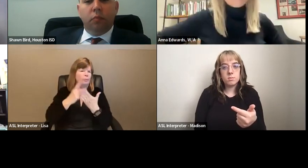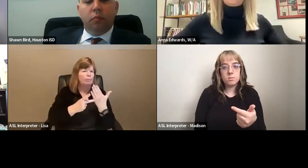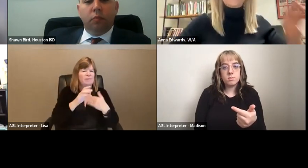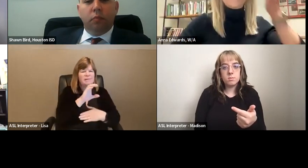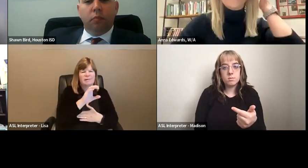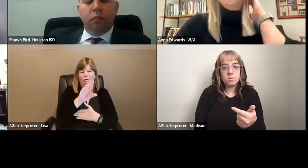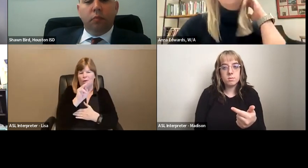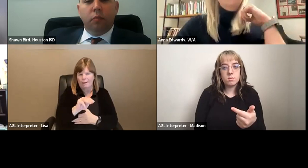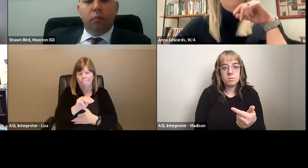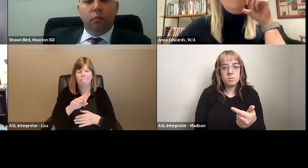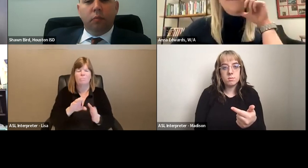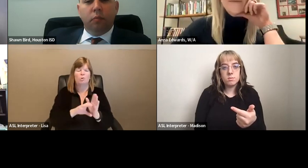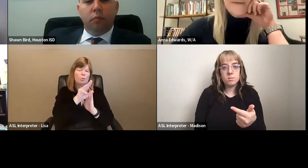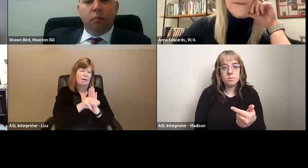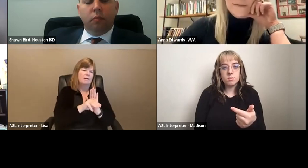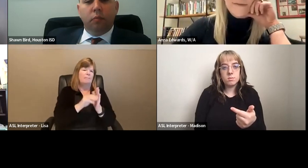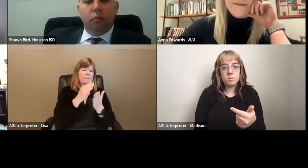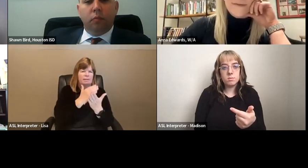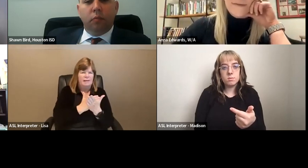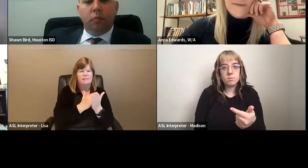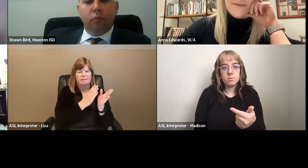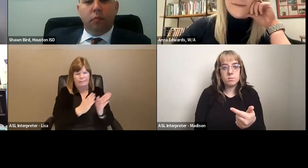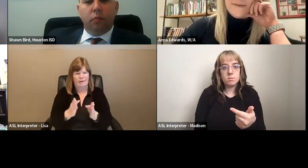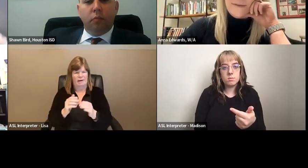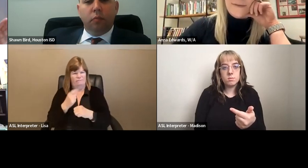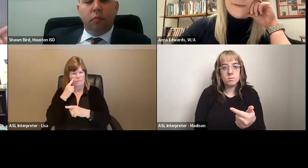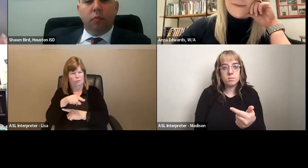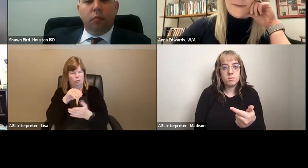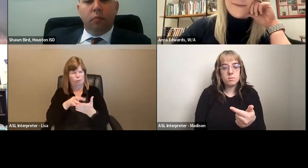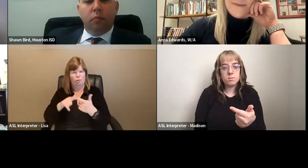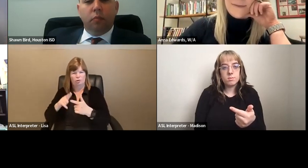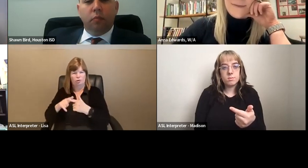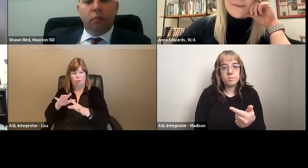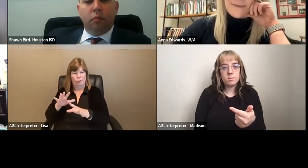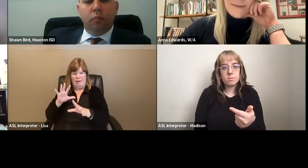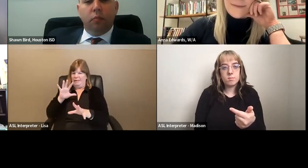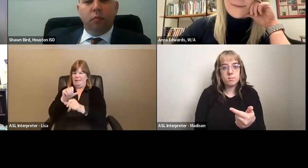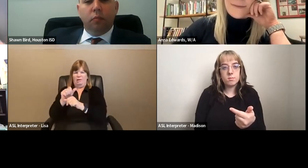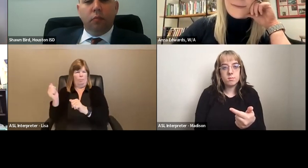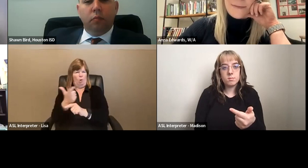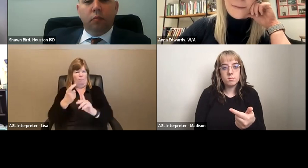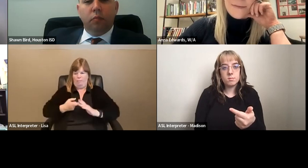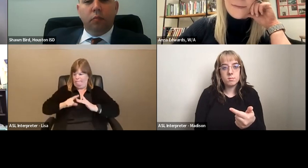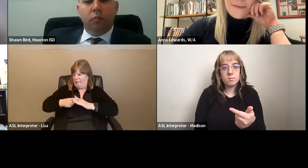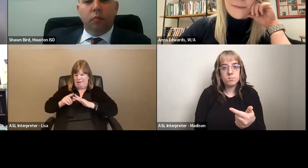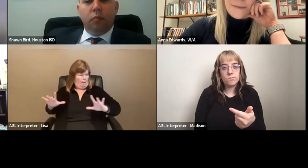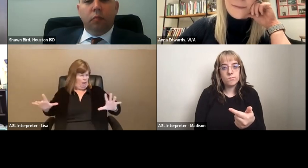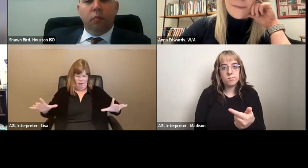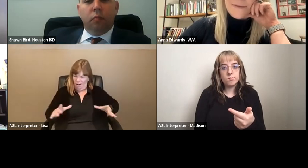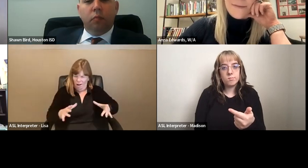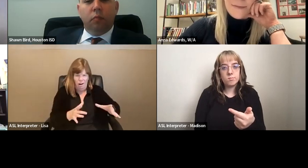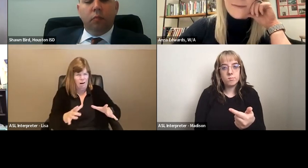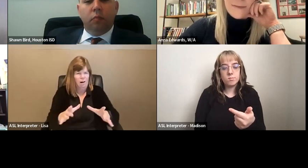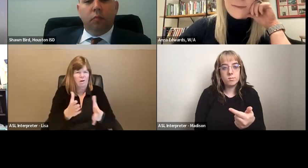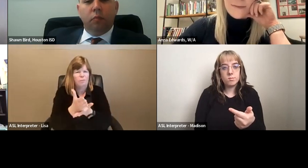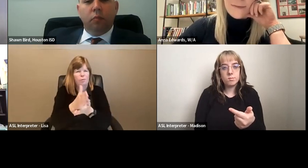CRMs, our curriculum lesson plans that we make for our students. So we're trying to catch everyone from the very beginning all the way through that coach that